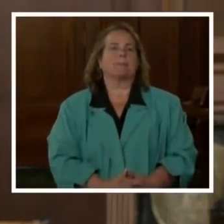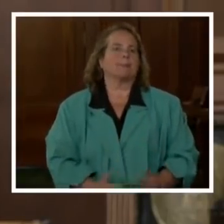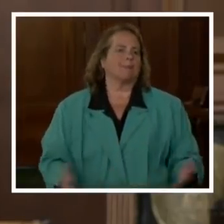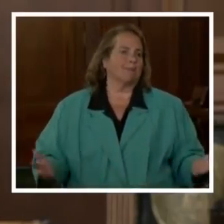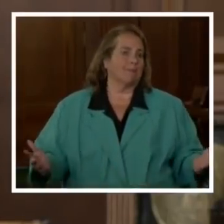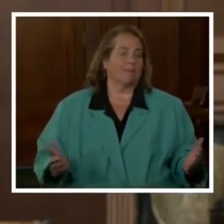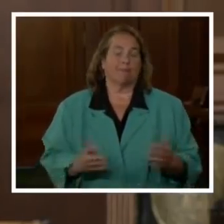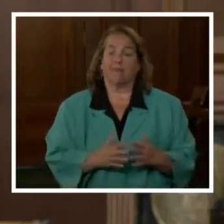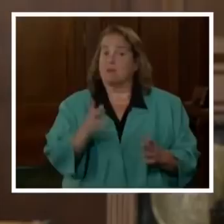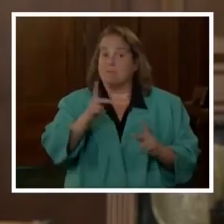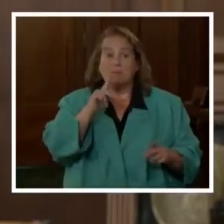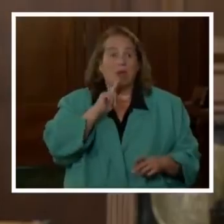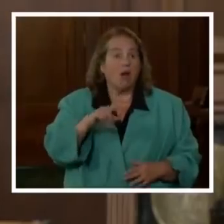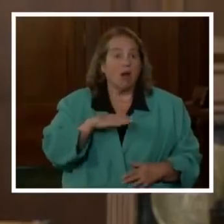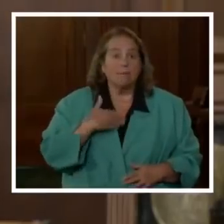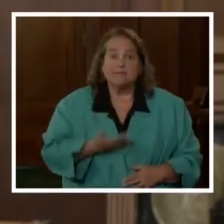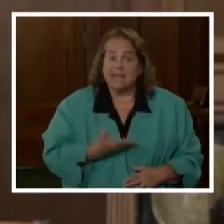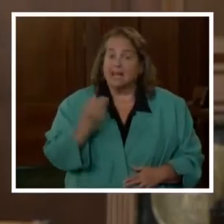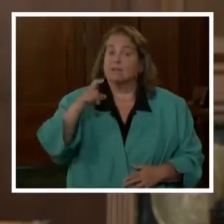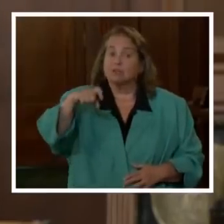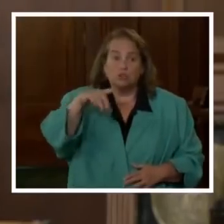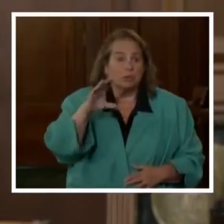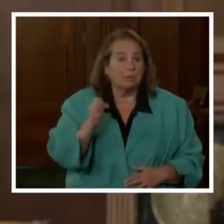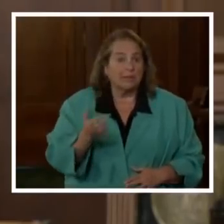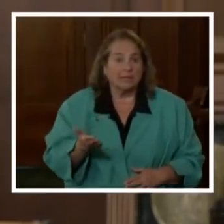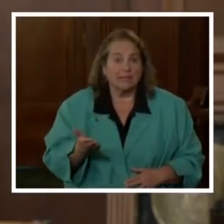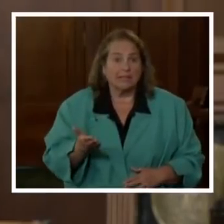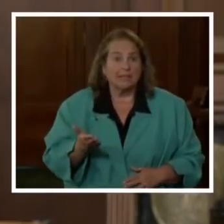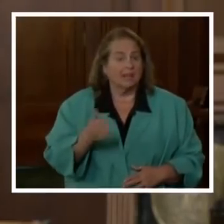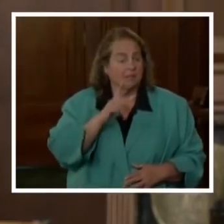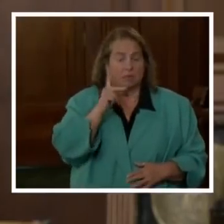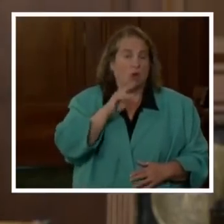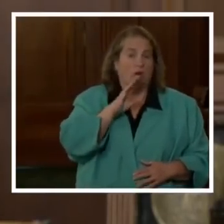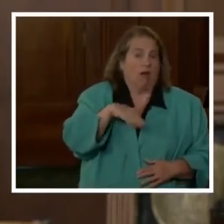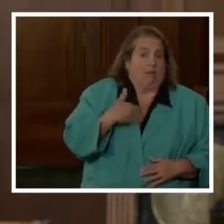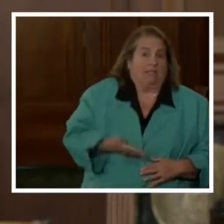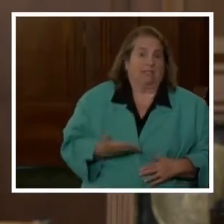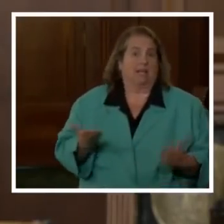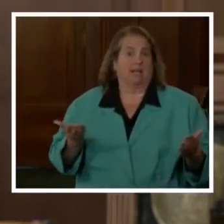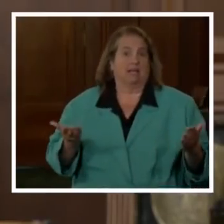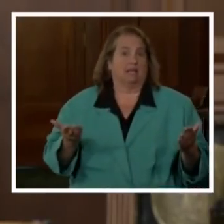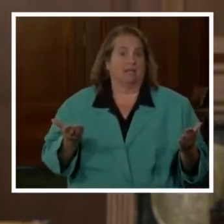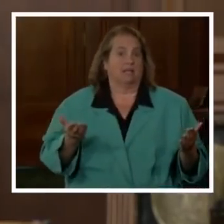people are upset, and they should be. I know they're upset for